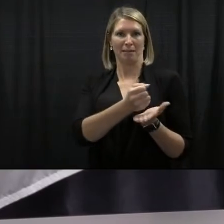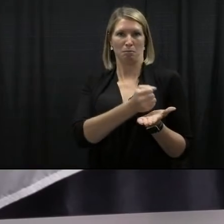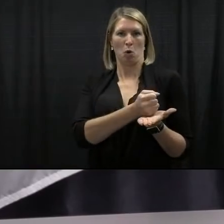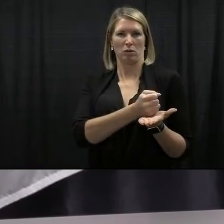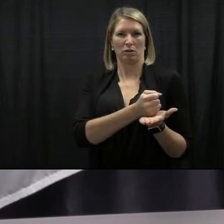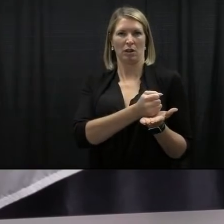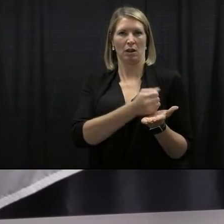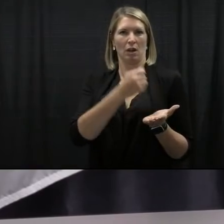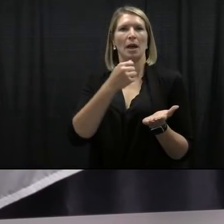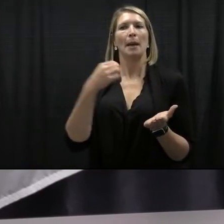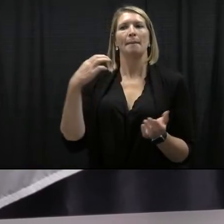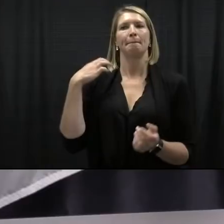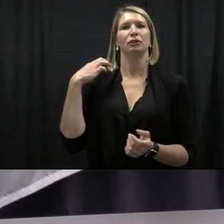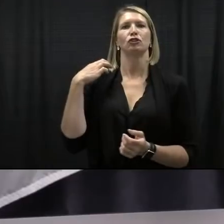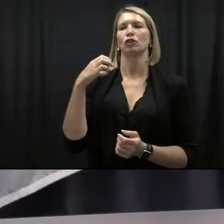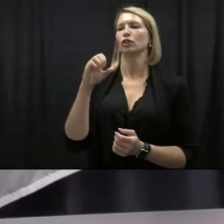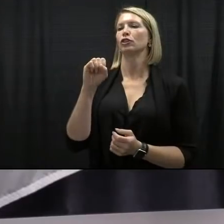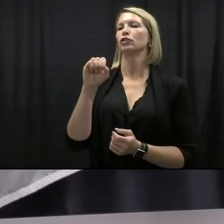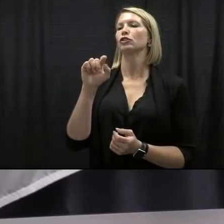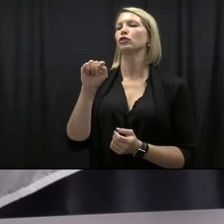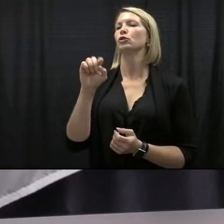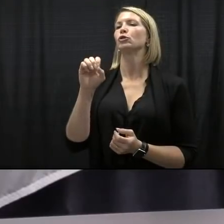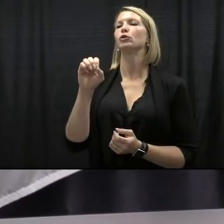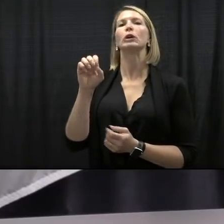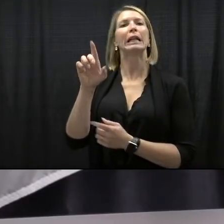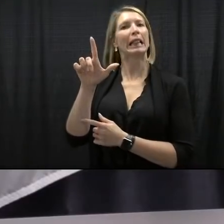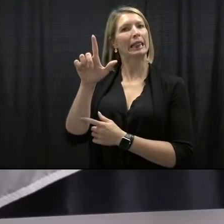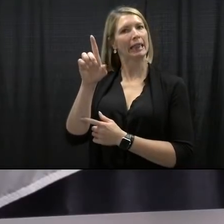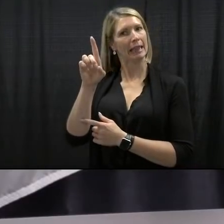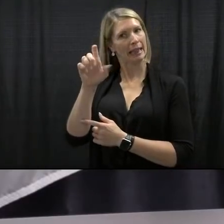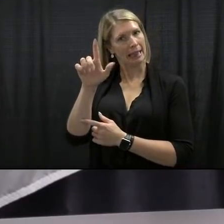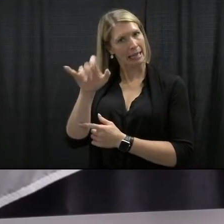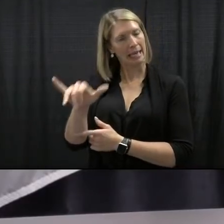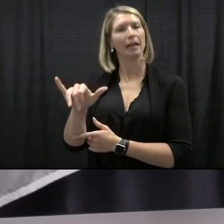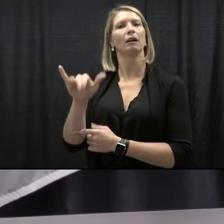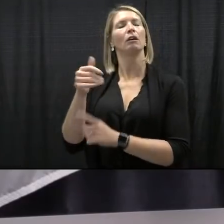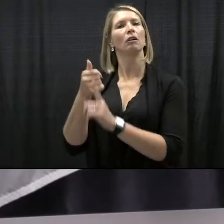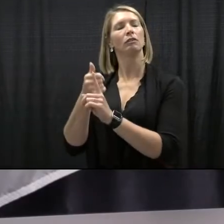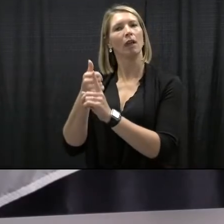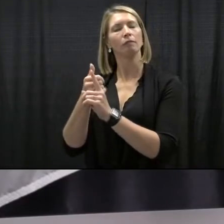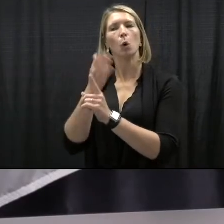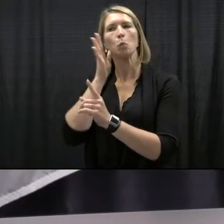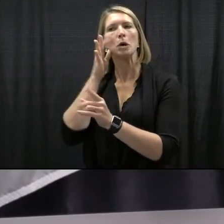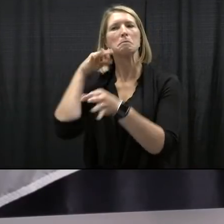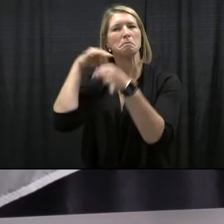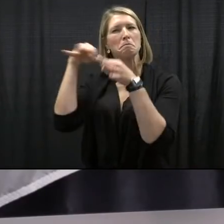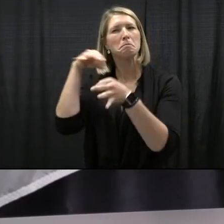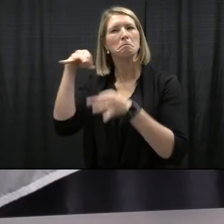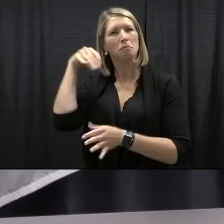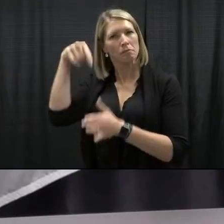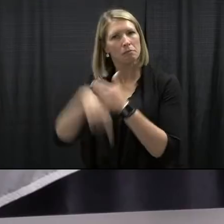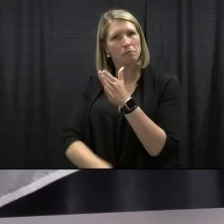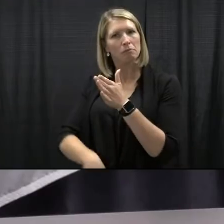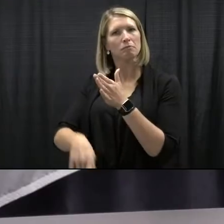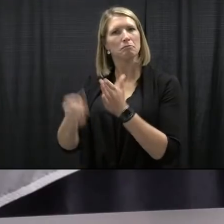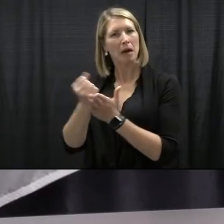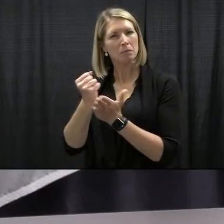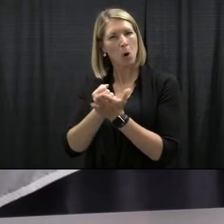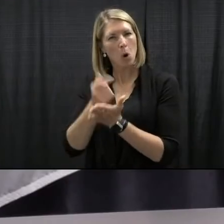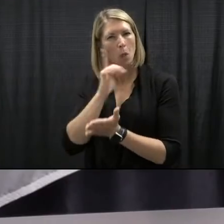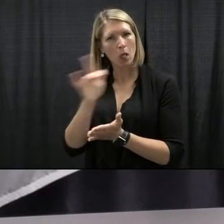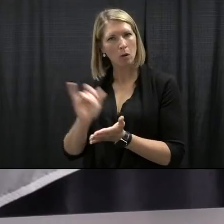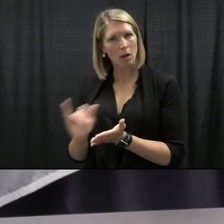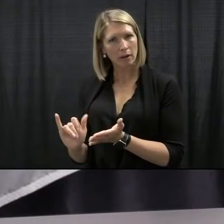panel, who will help provide some context and examples about what the vaccine passport will look like, but I will